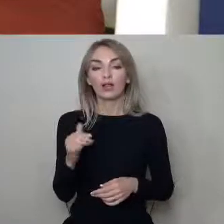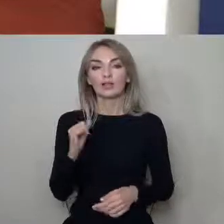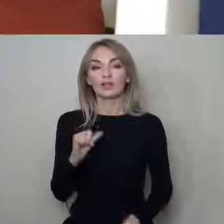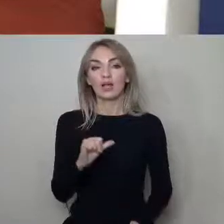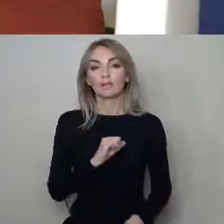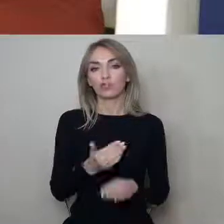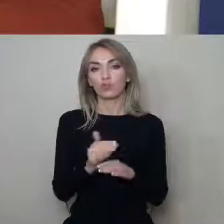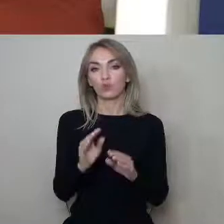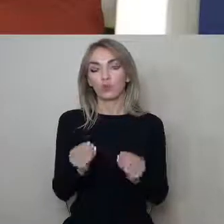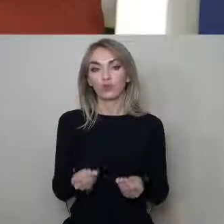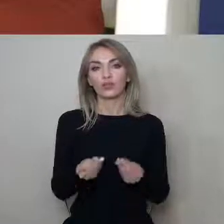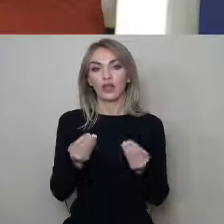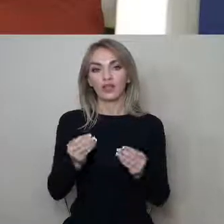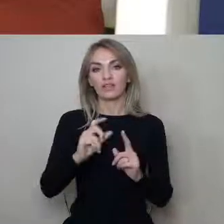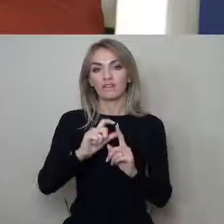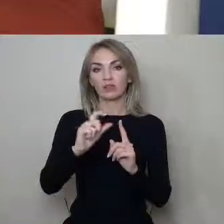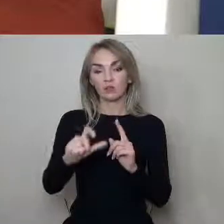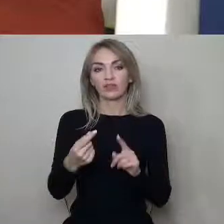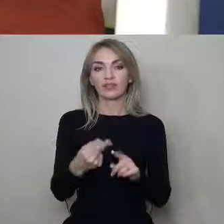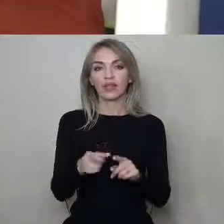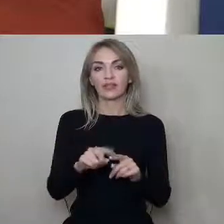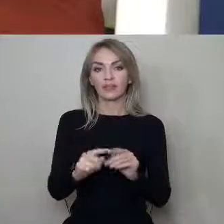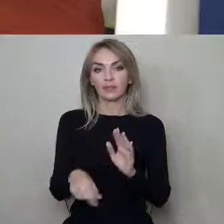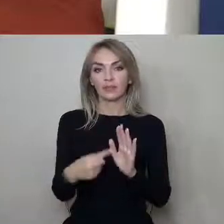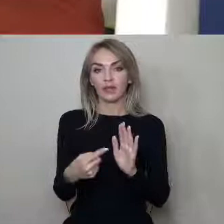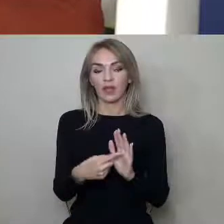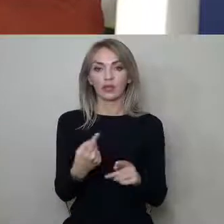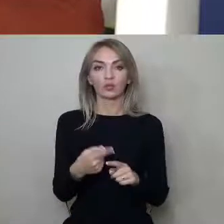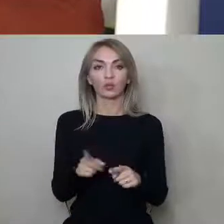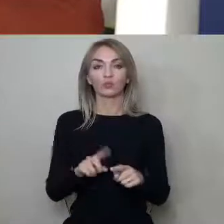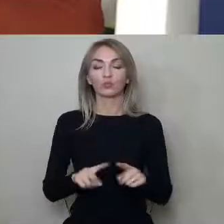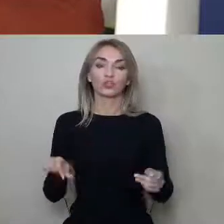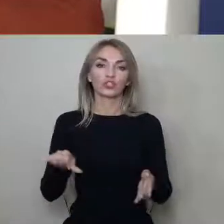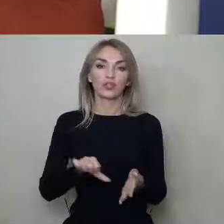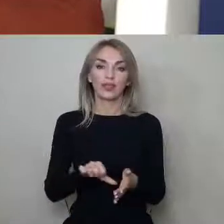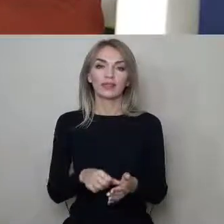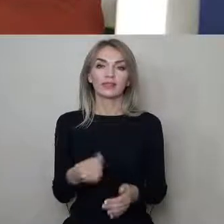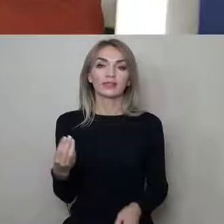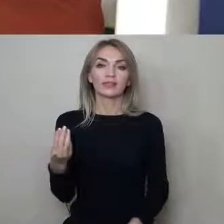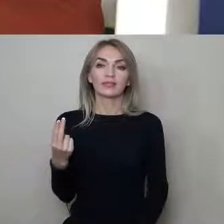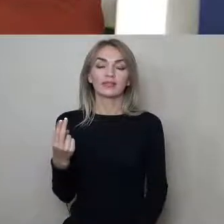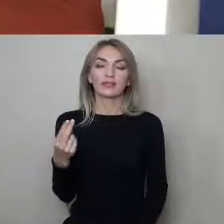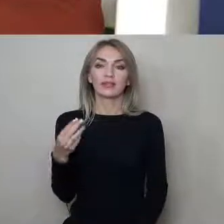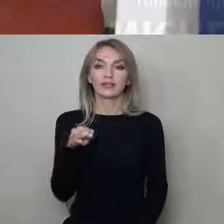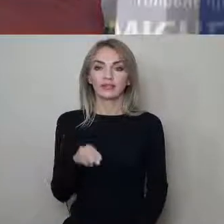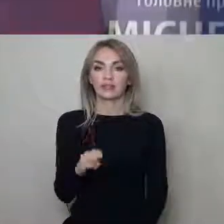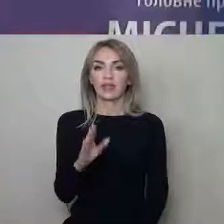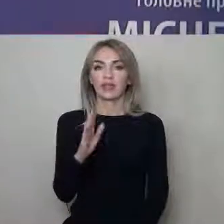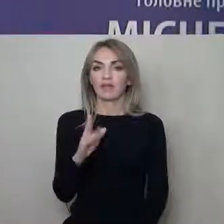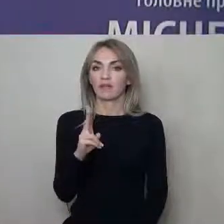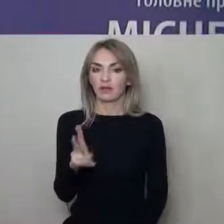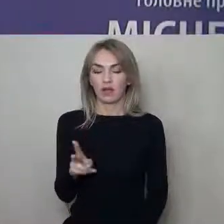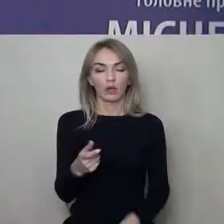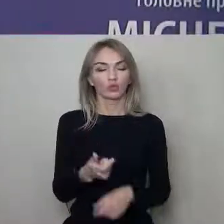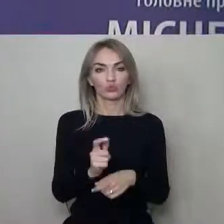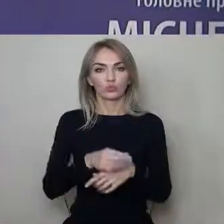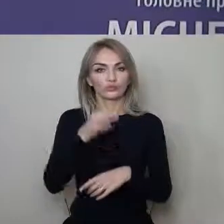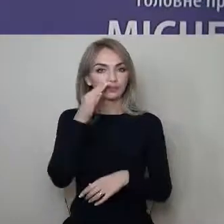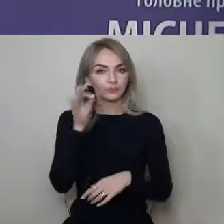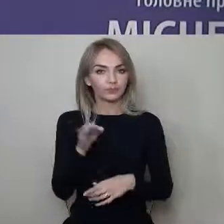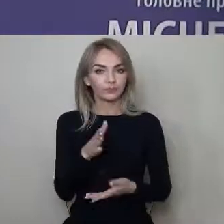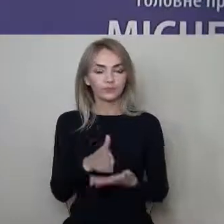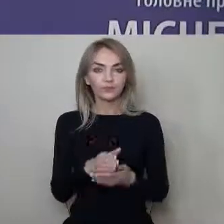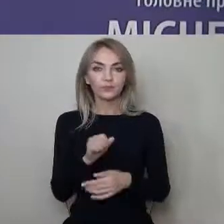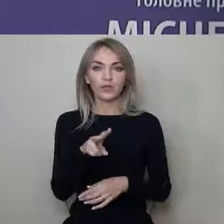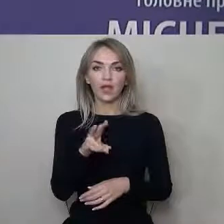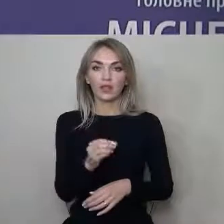or the members of the commission. Basically, in what you were saying at the beginning, you answered this question too. We have experienced members of